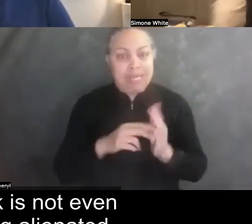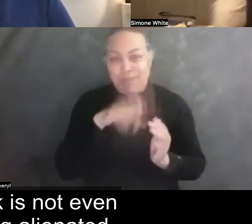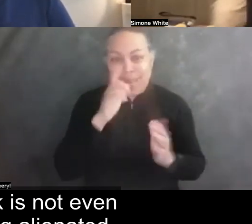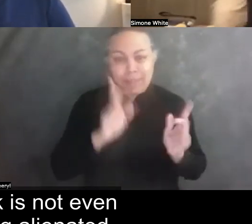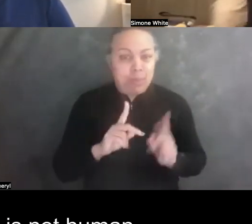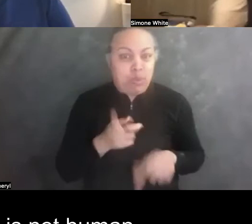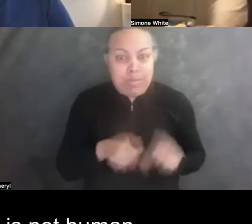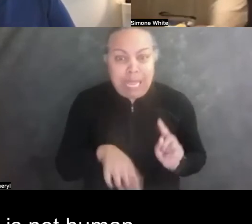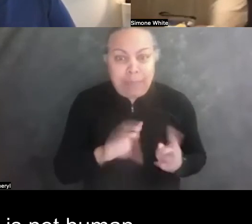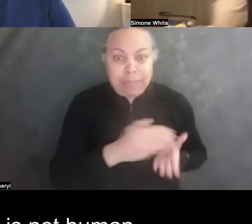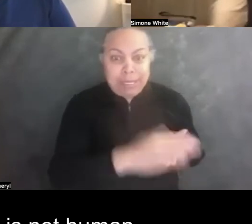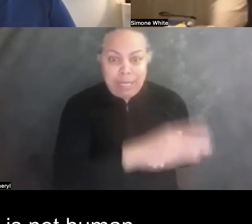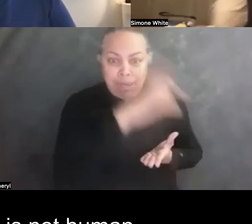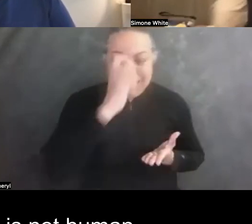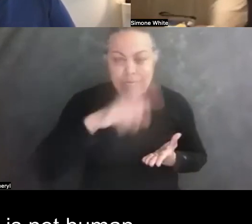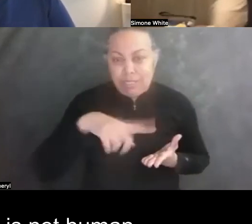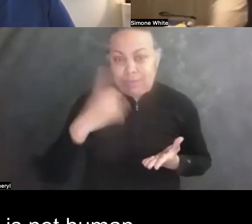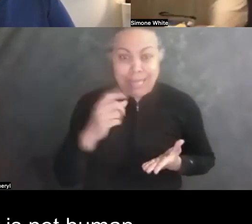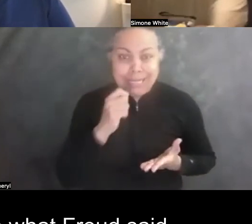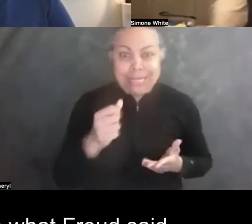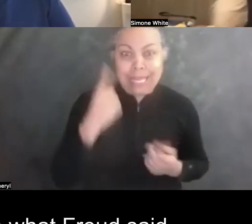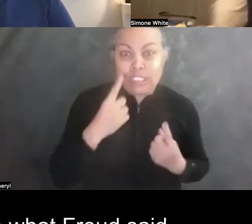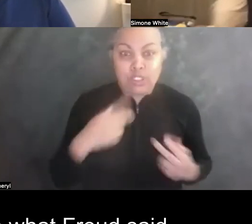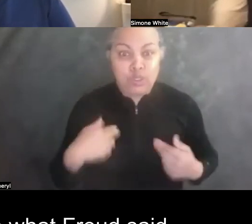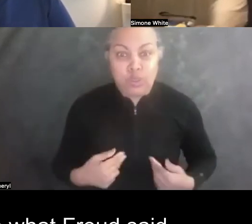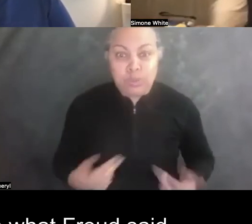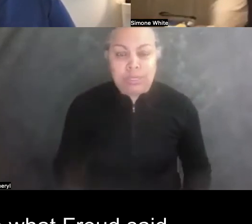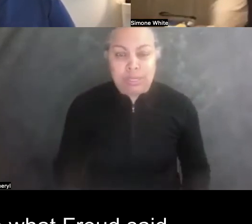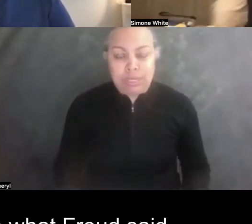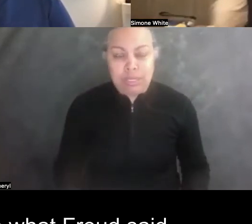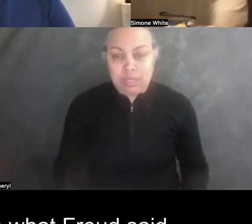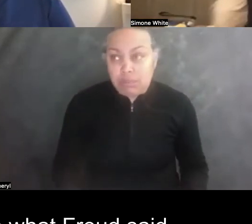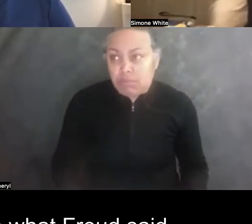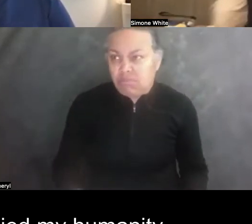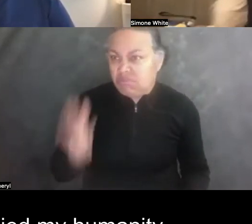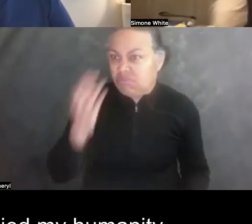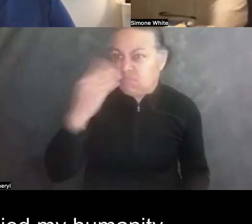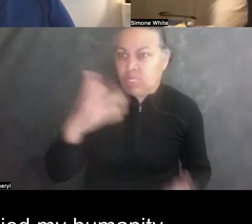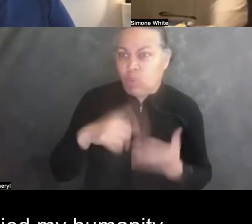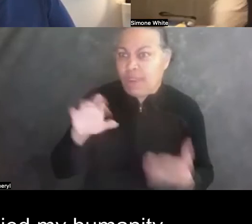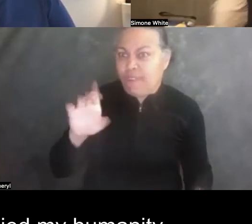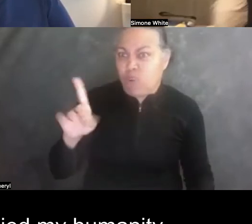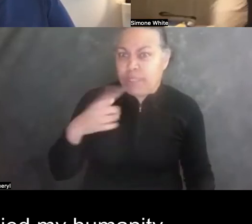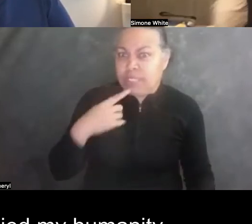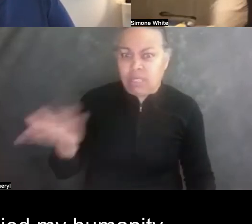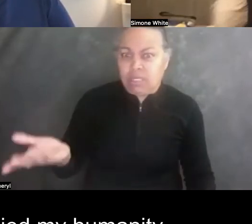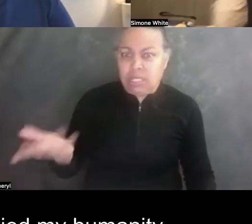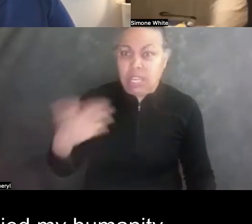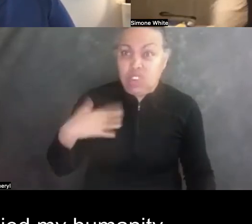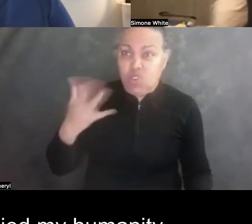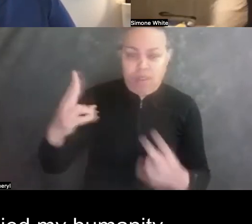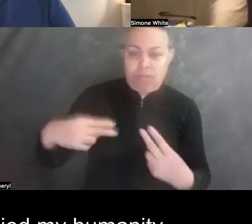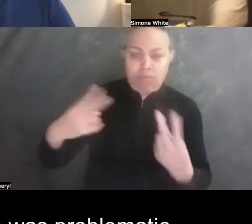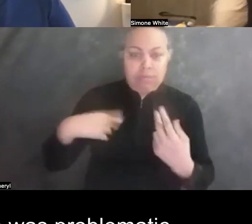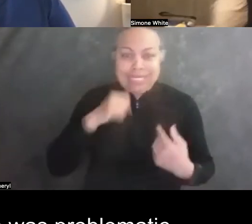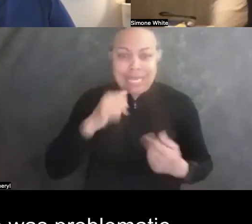being alienated because the Black is not human, then I don't really care what Freud said. I've already been denied my